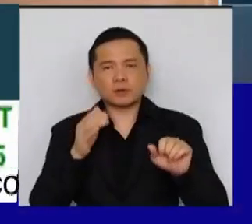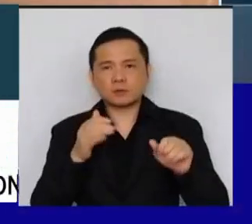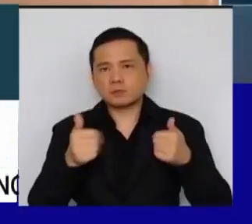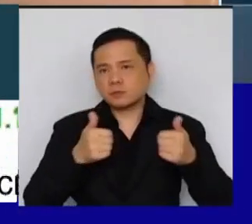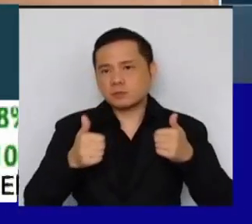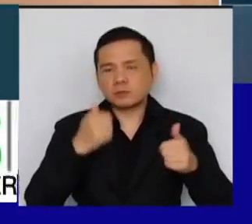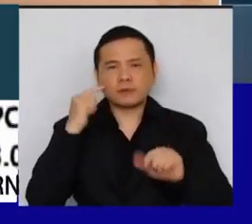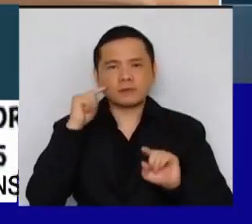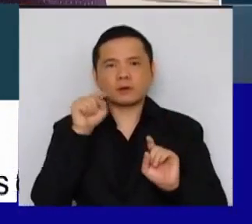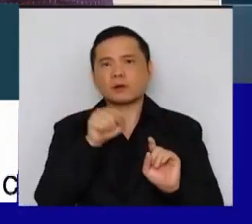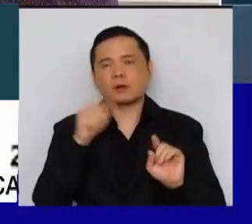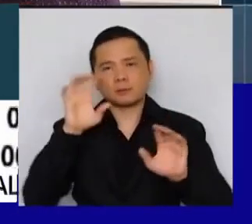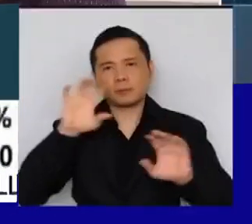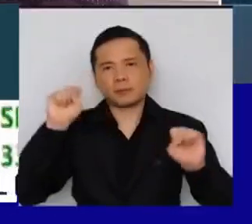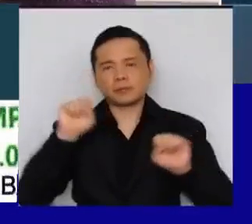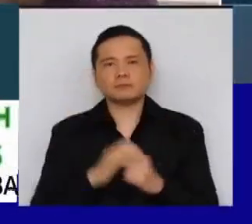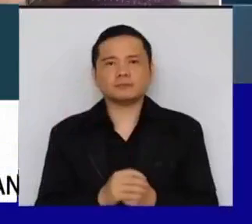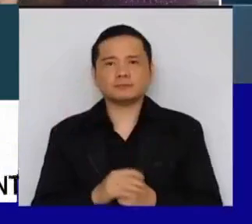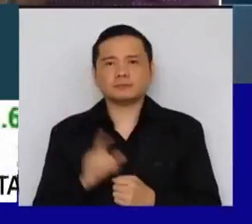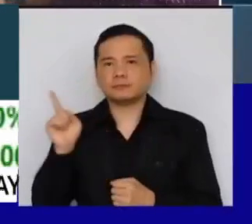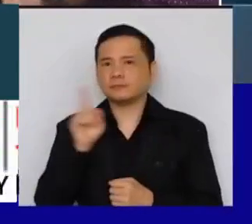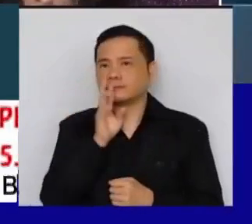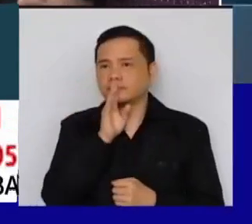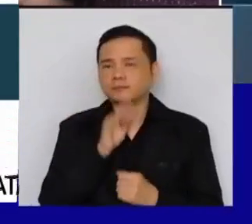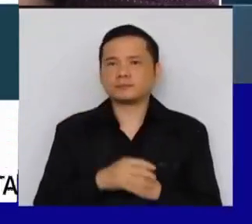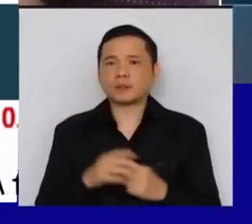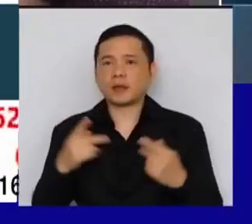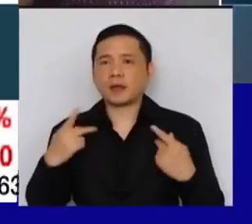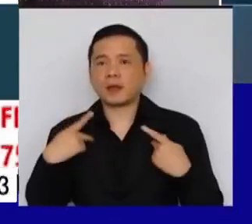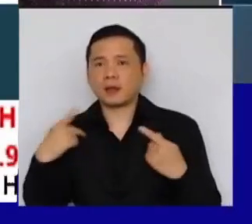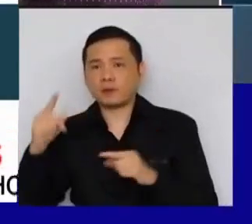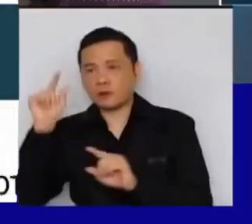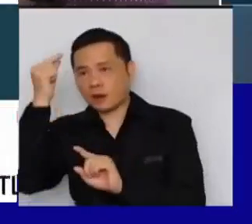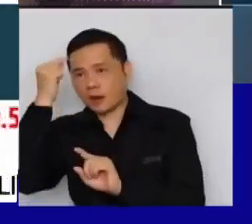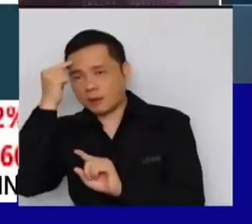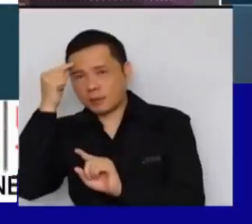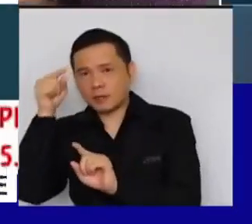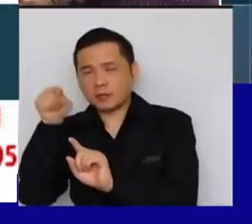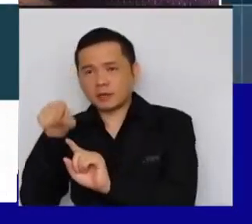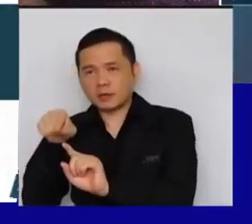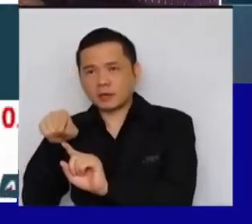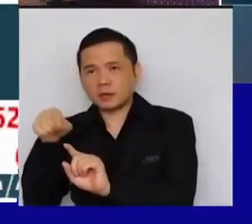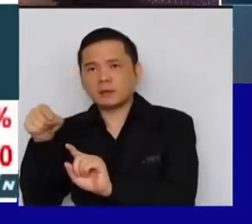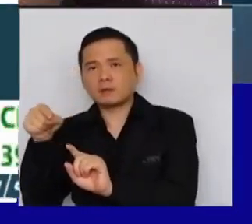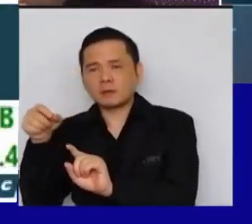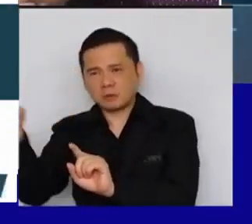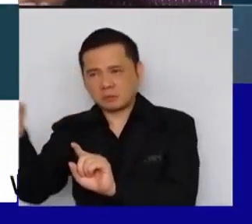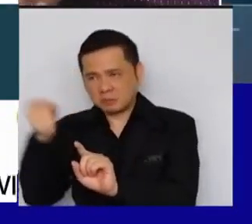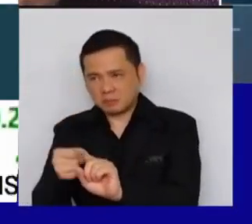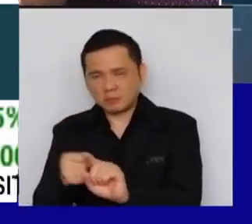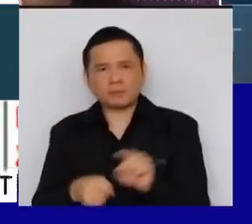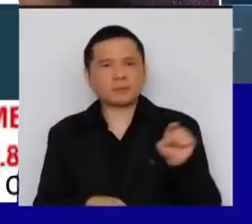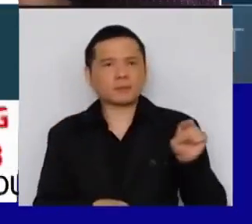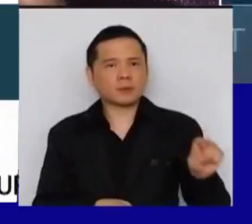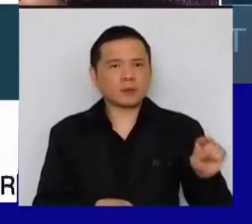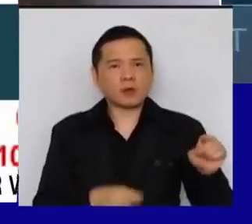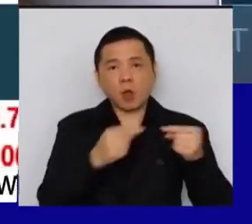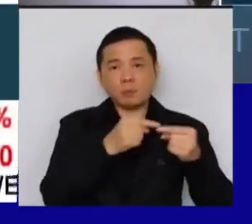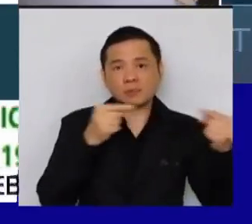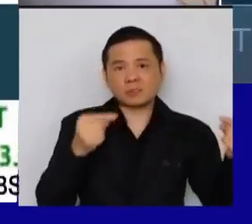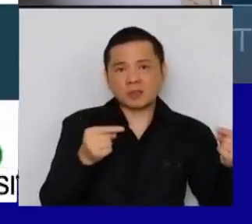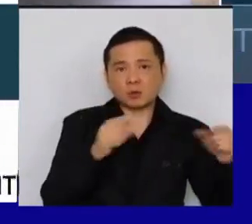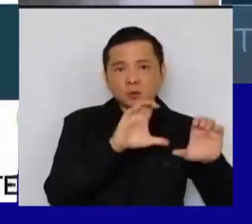There will be an administration candidate and there will be an opposition candidate. No? But as